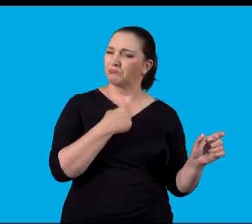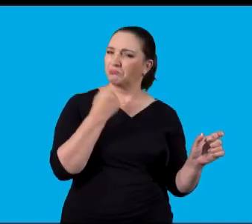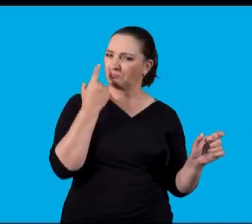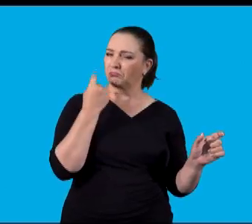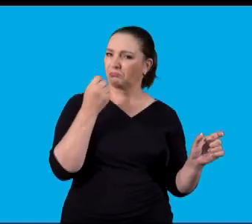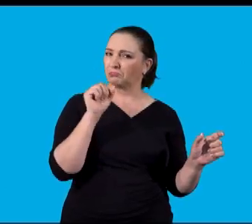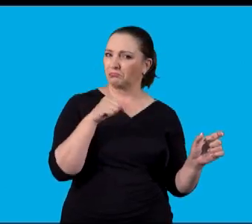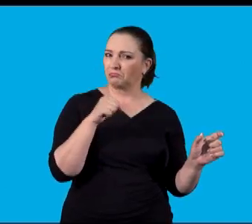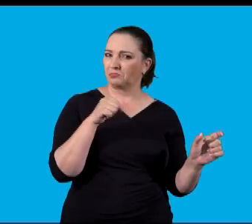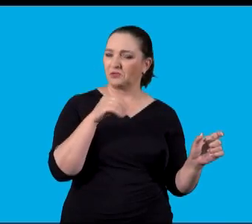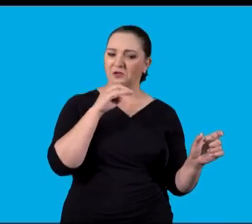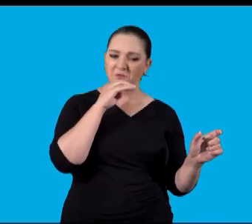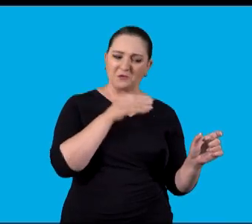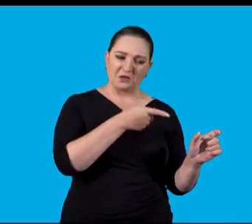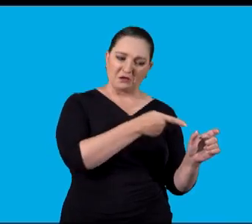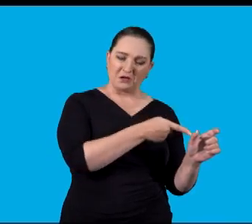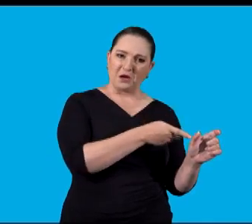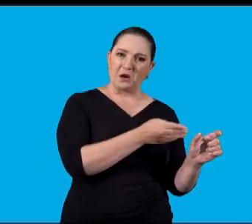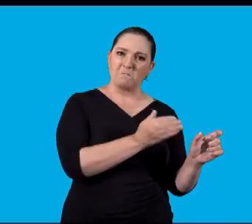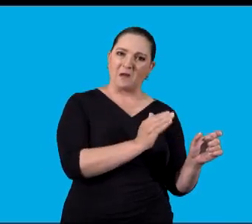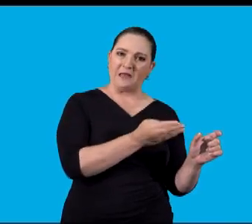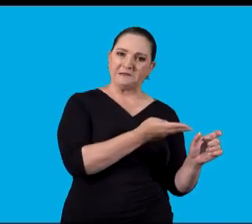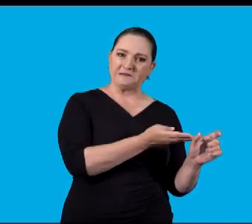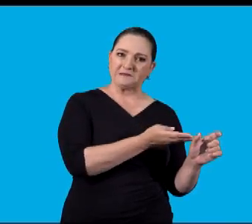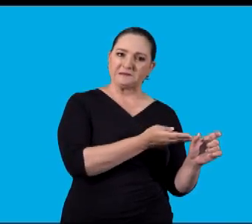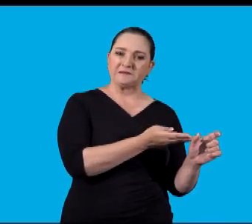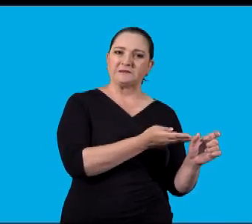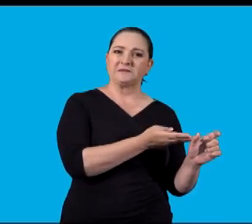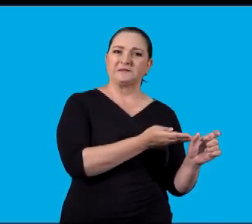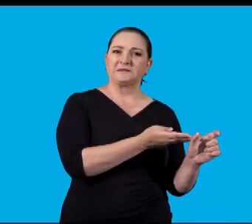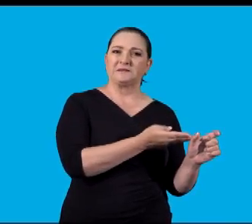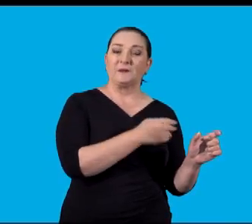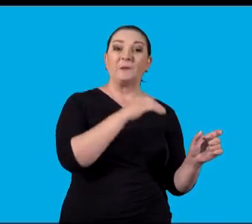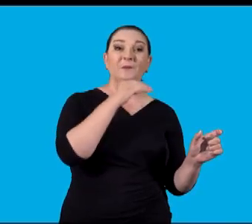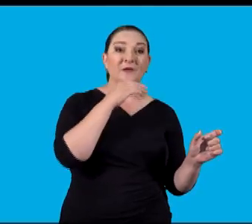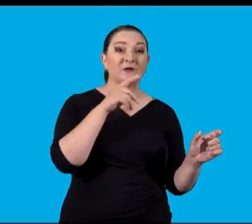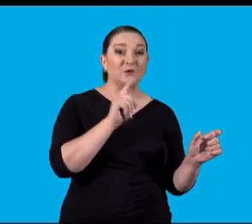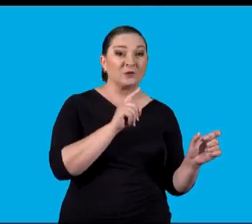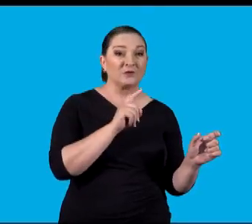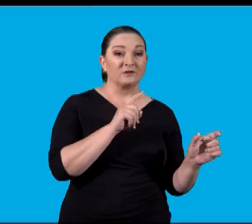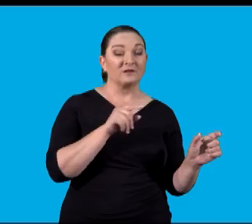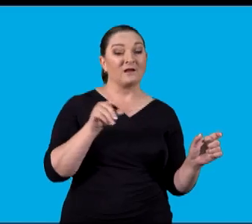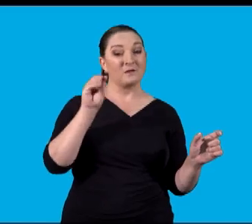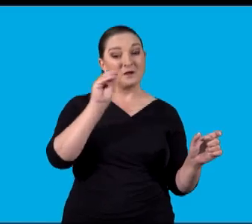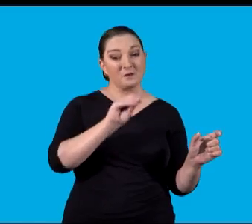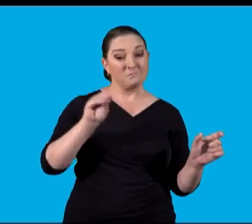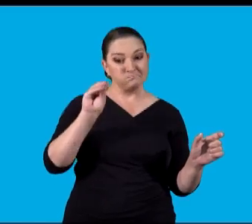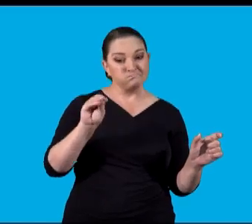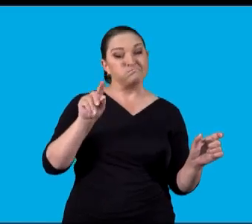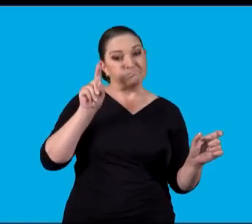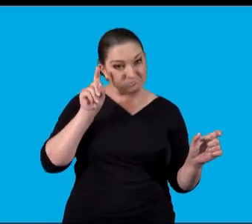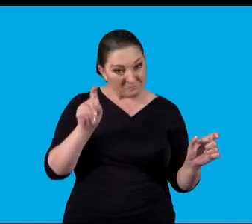I understand that if it is balance brought down here, it has to be balance carried down